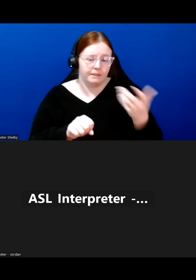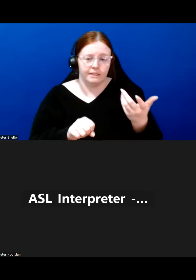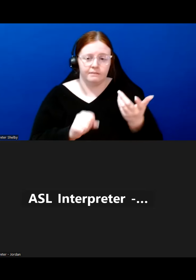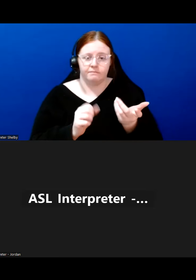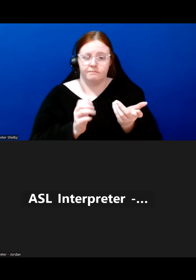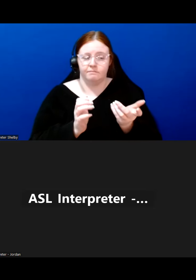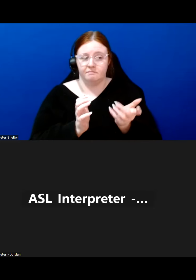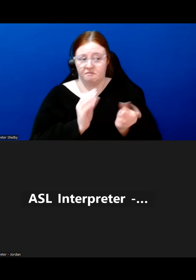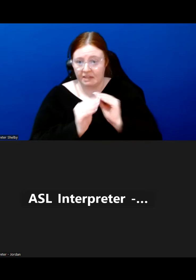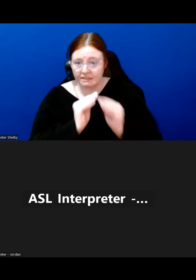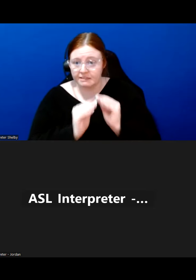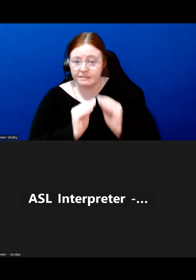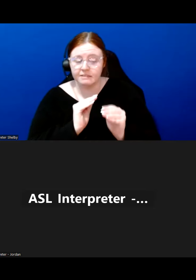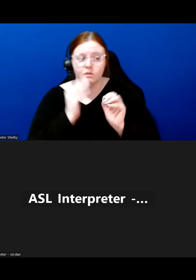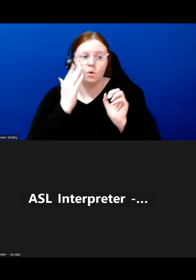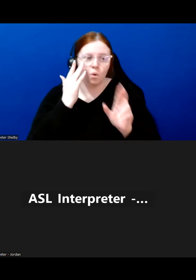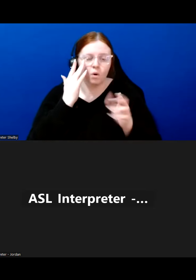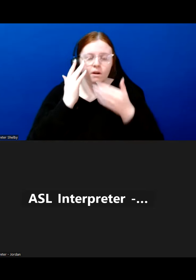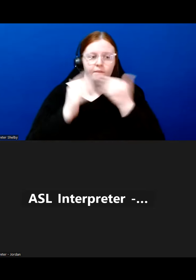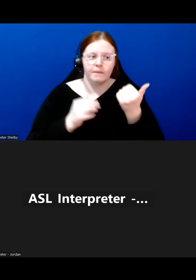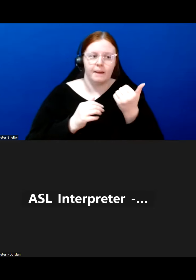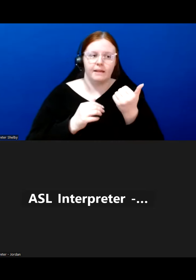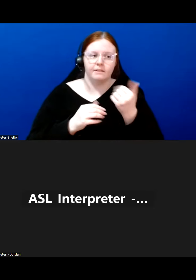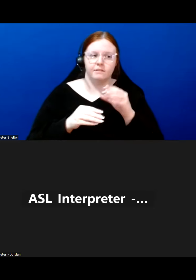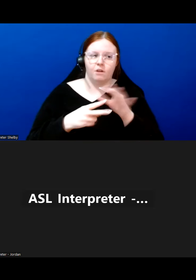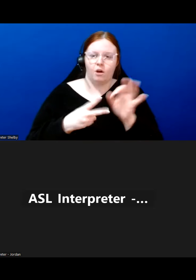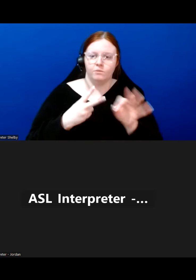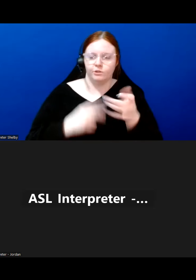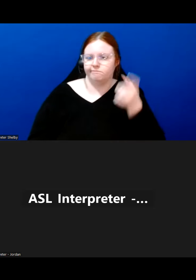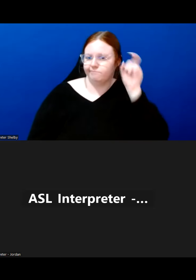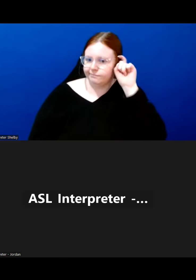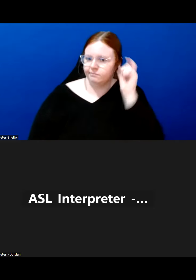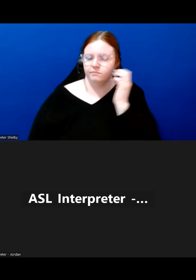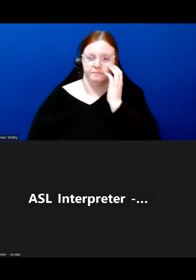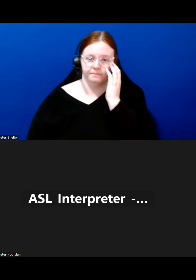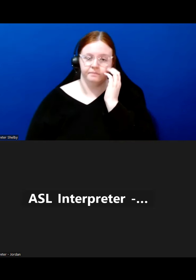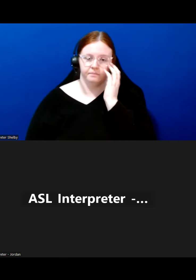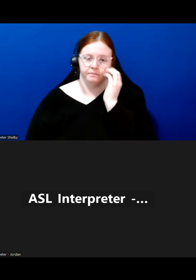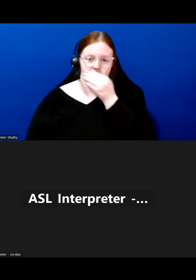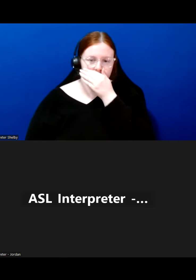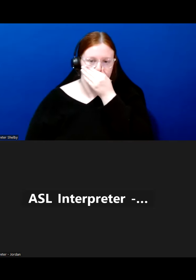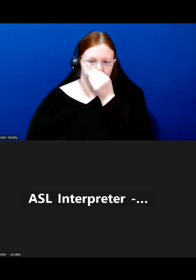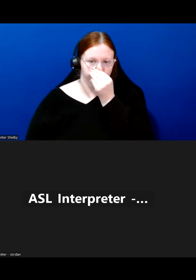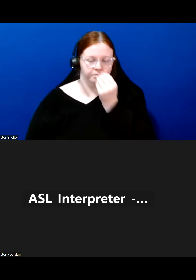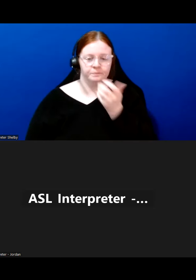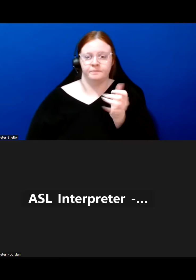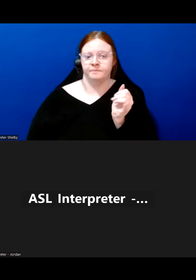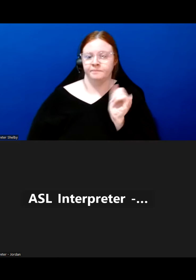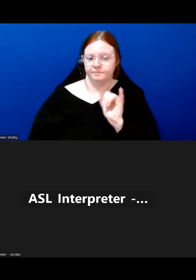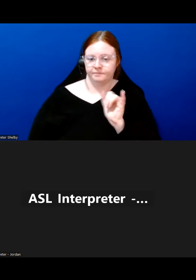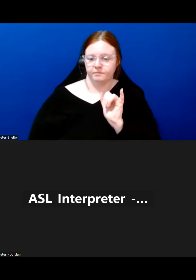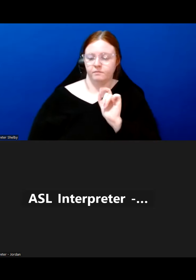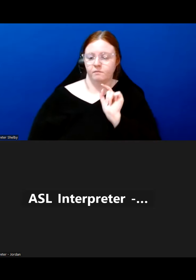medically corrected or whether the best treatment for it could be a hearing device. And probably we should